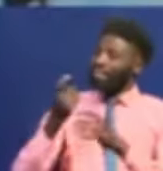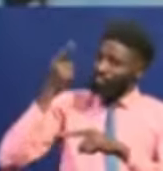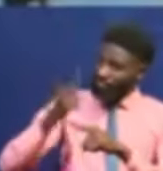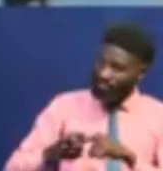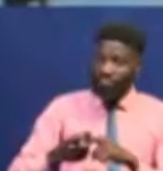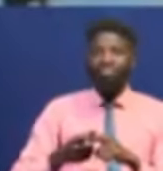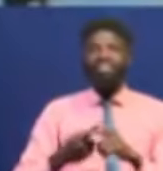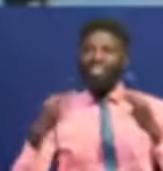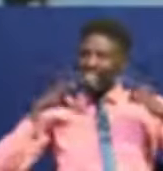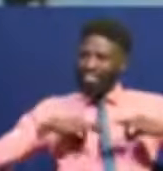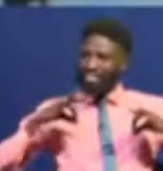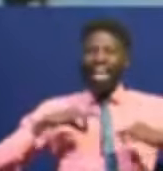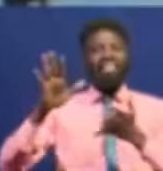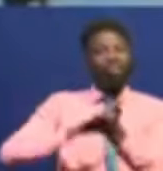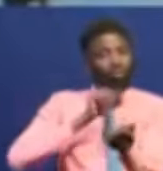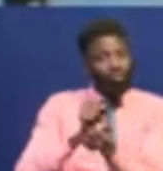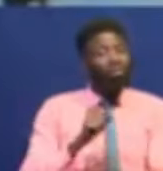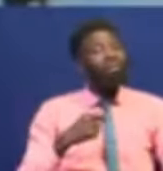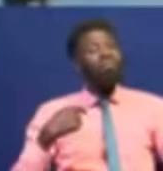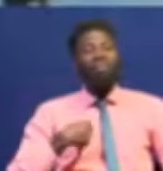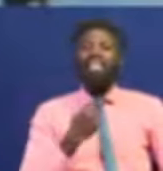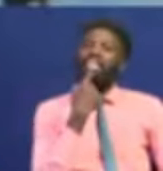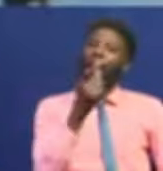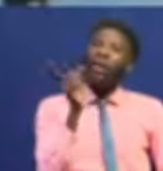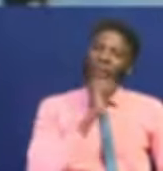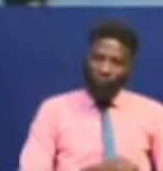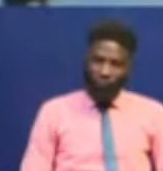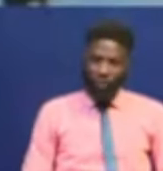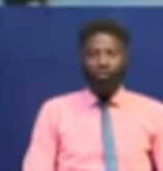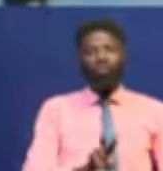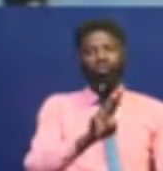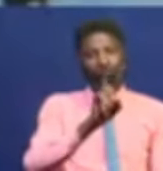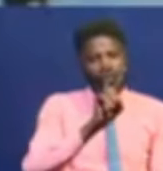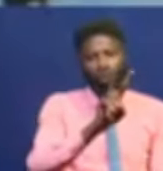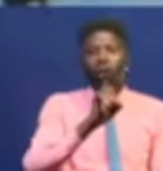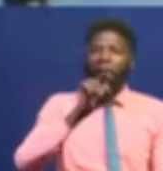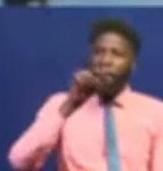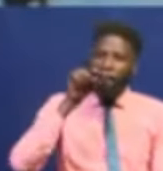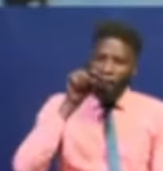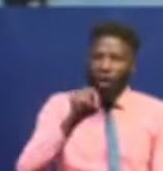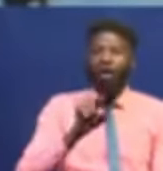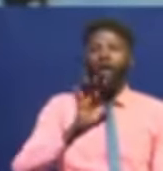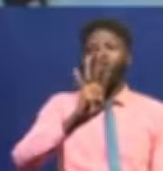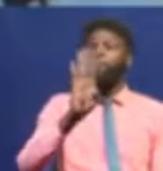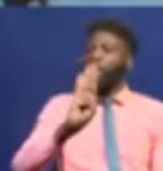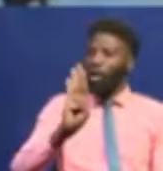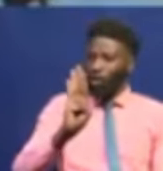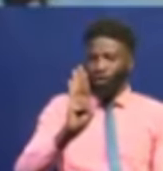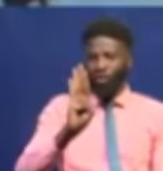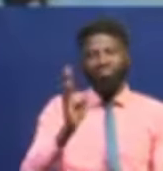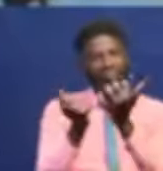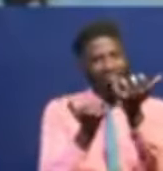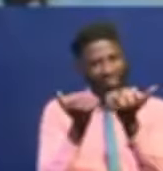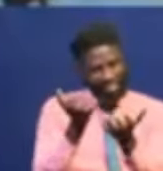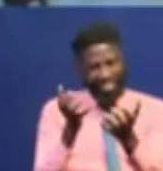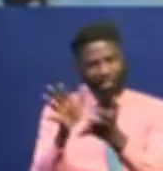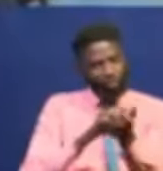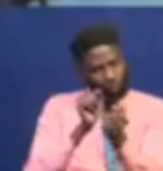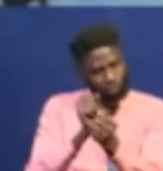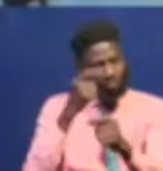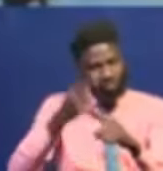incomes have been destroyed. But I have just told you 2.4 billion shillings worth of business has been